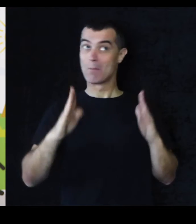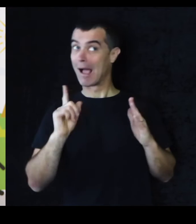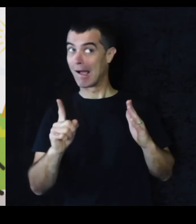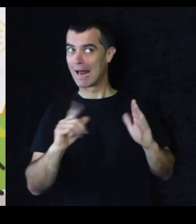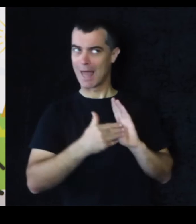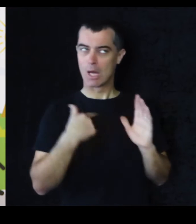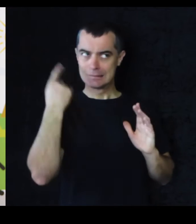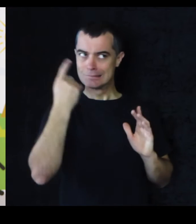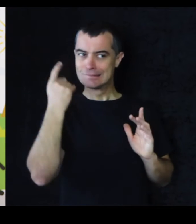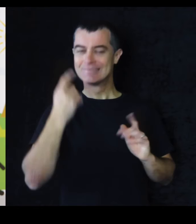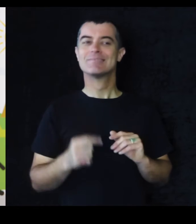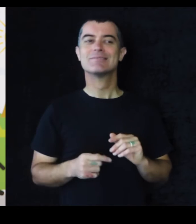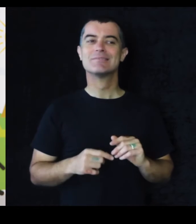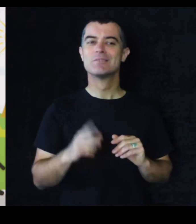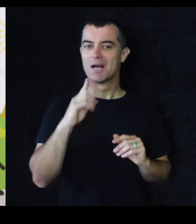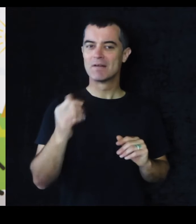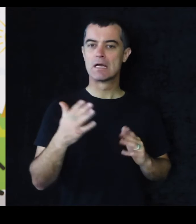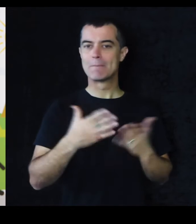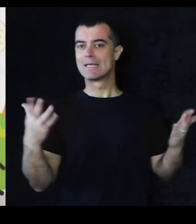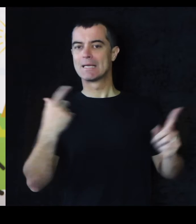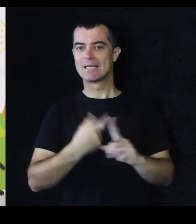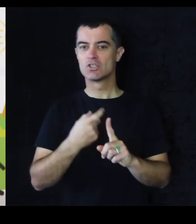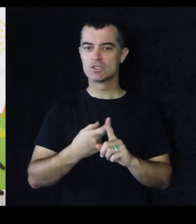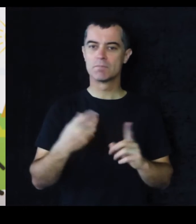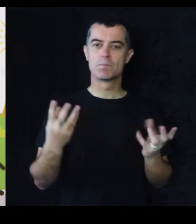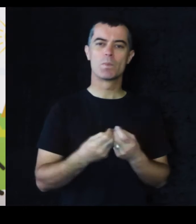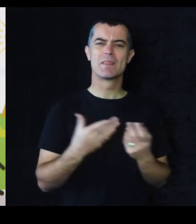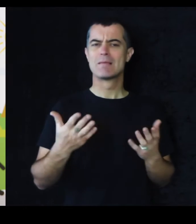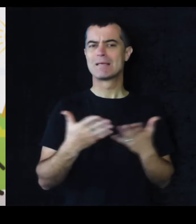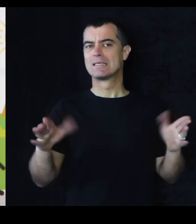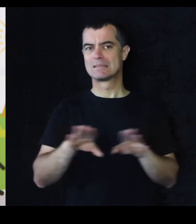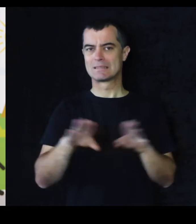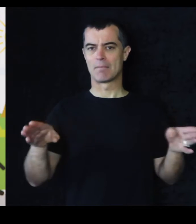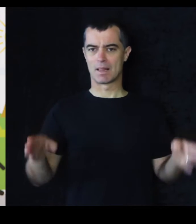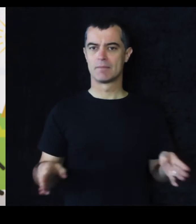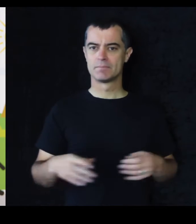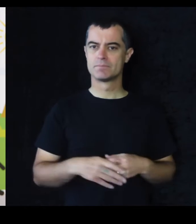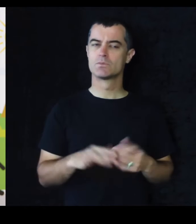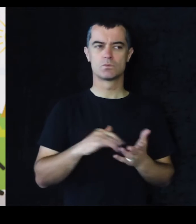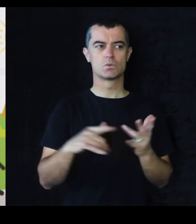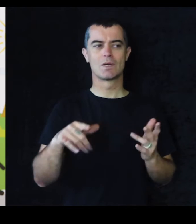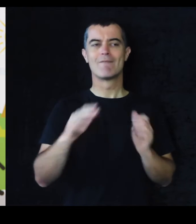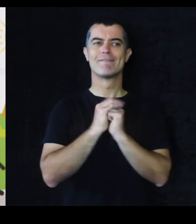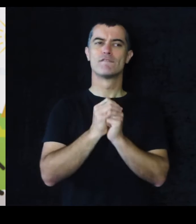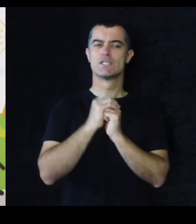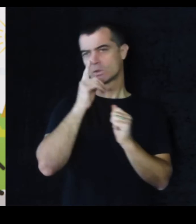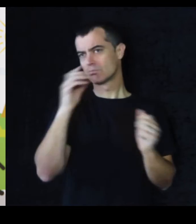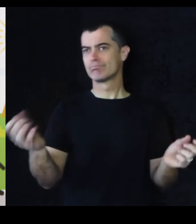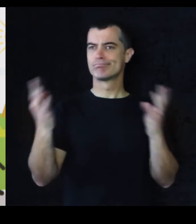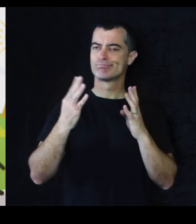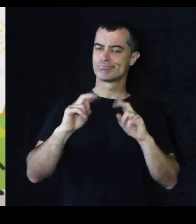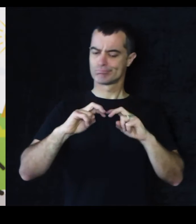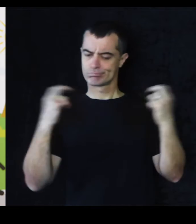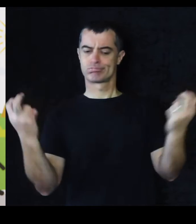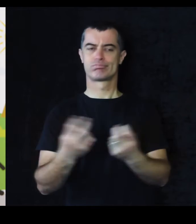you've got me thinking, it would have a big kitchen with a big table in it so that friends could come around and we could sit